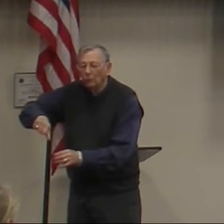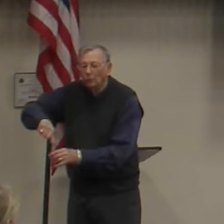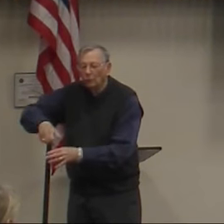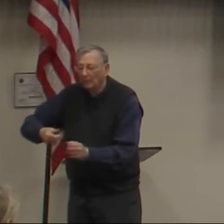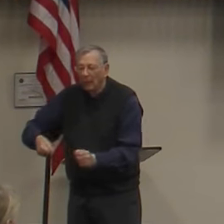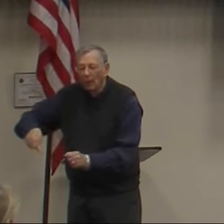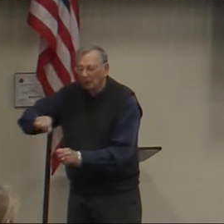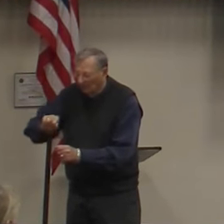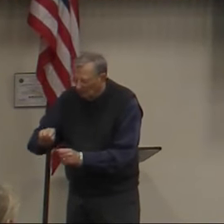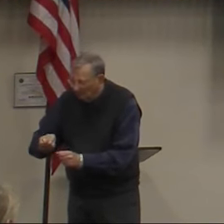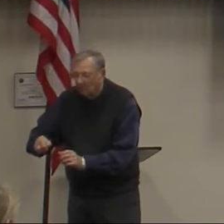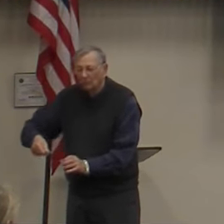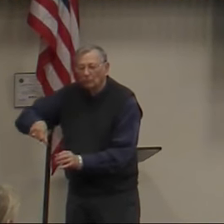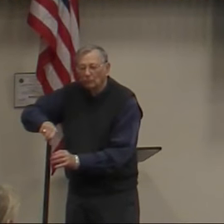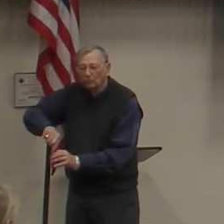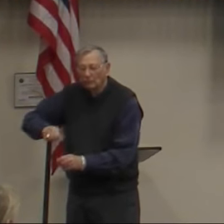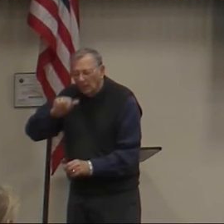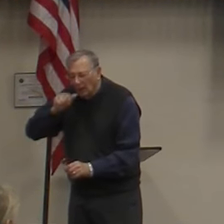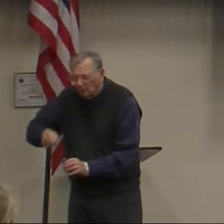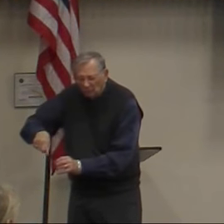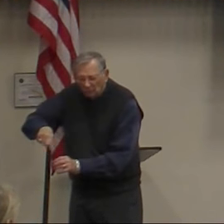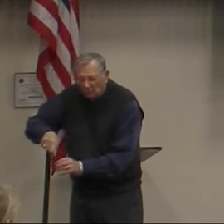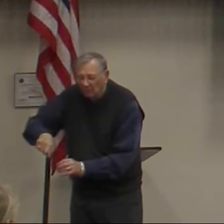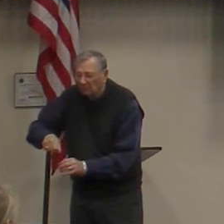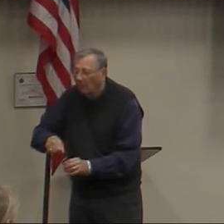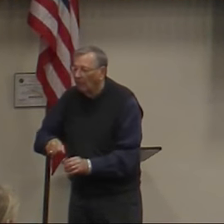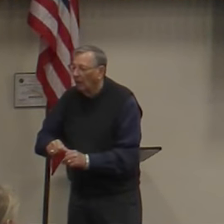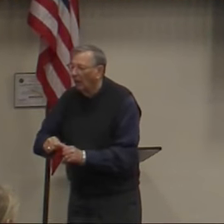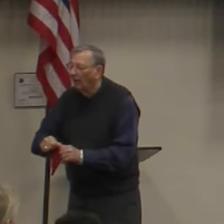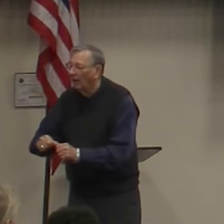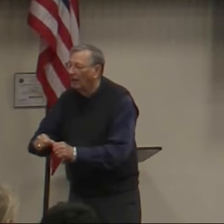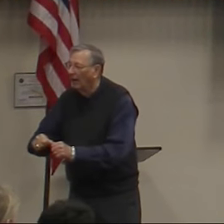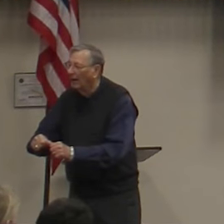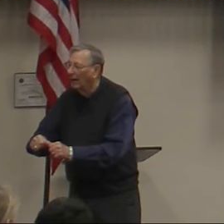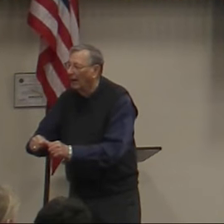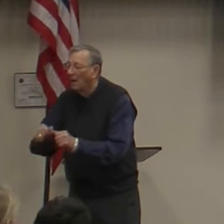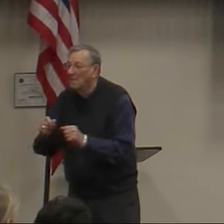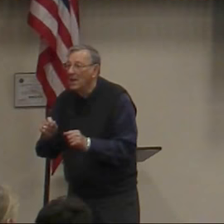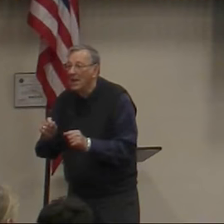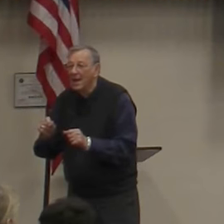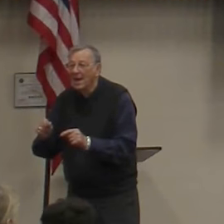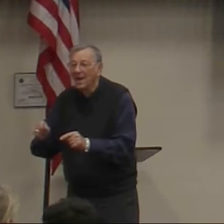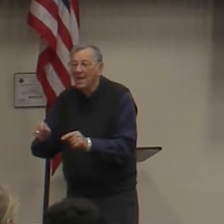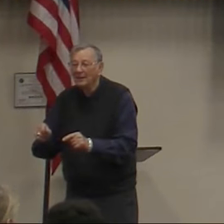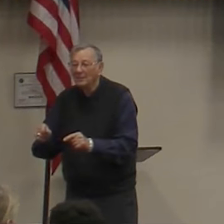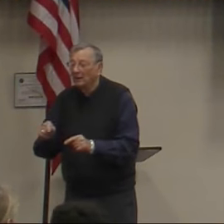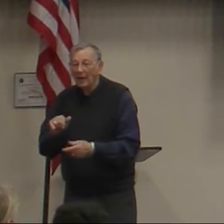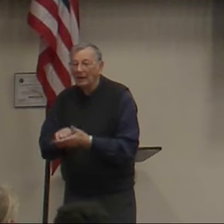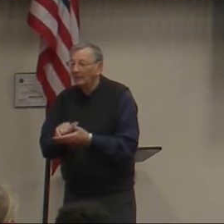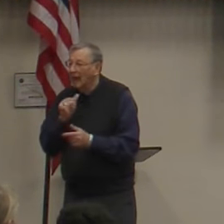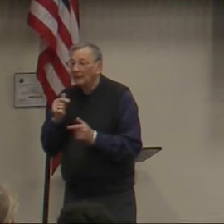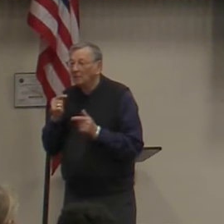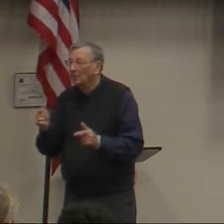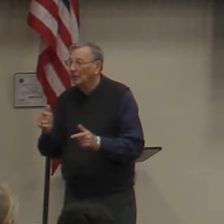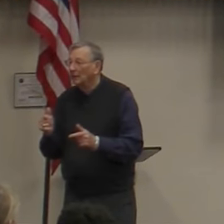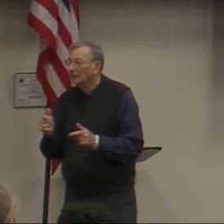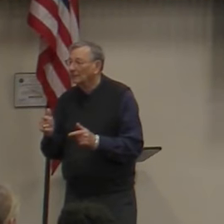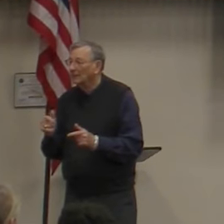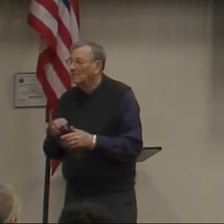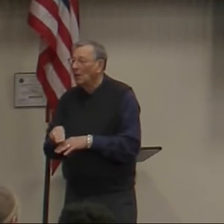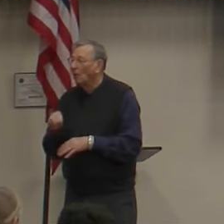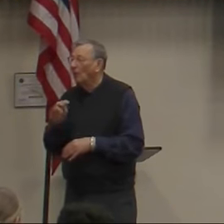your jar always has flour. It's the miraculous. And it's amazing. But it wasn't even the biggest miracle that happened in